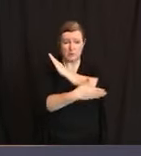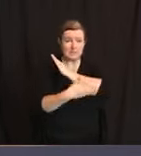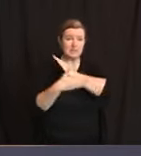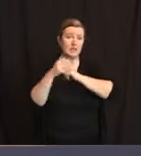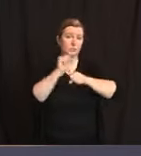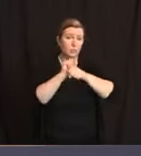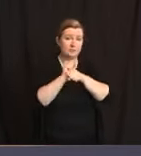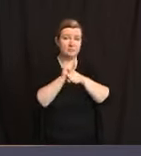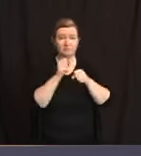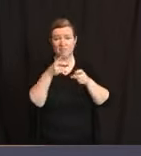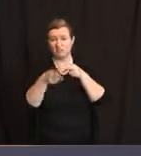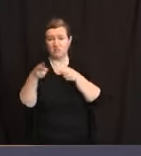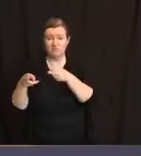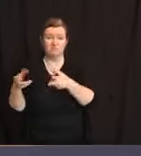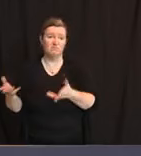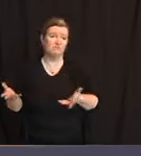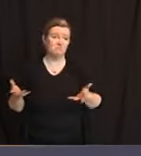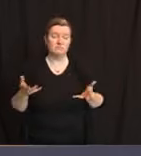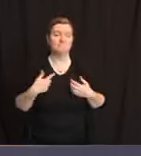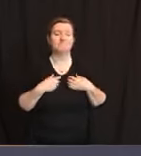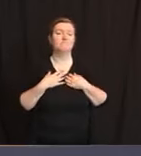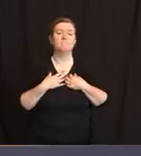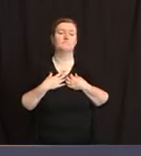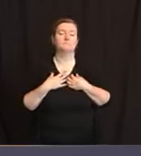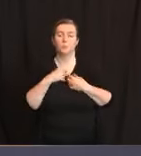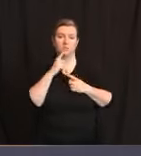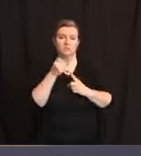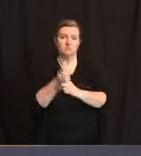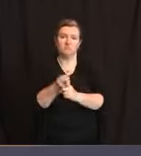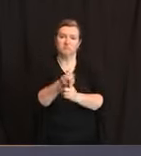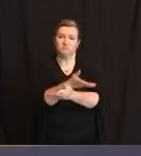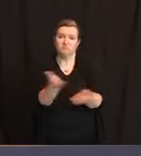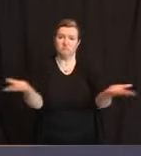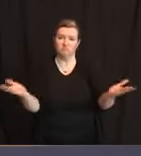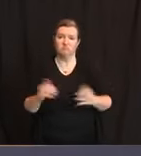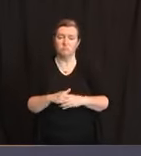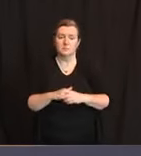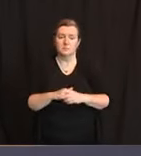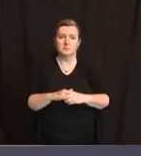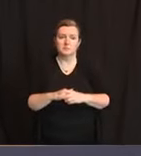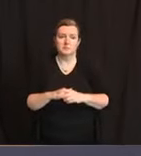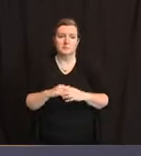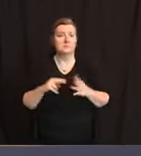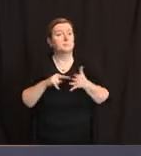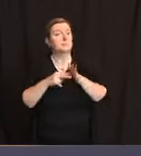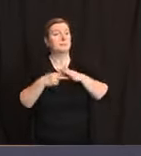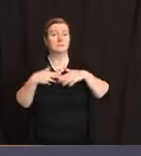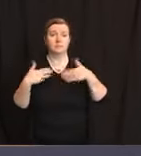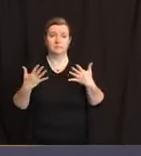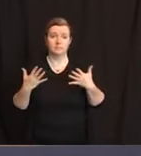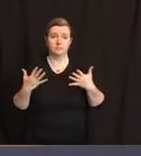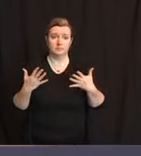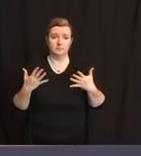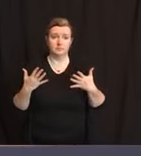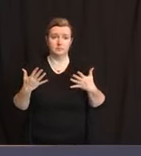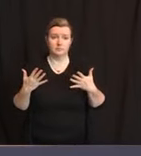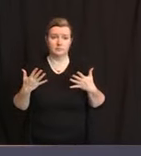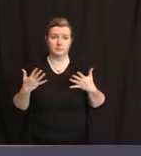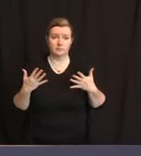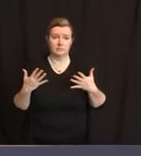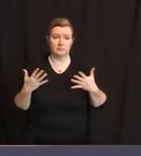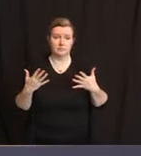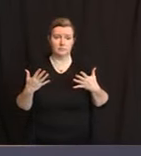history of our state and country. So it's not even as though you can, your crisis is over here and you could do something over there to deal with it.